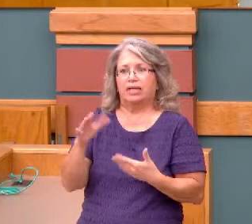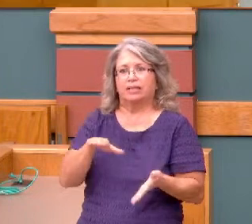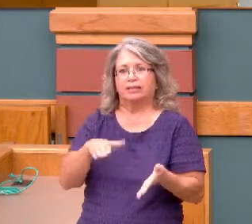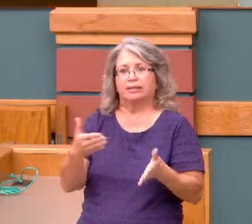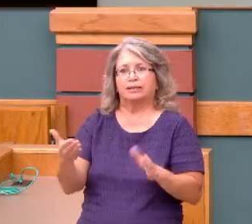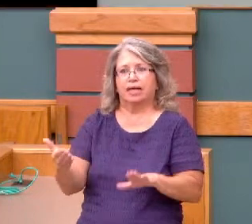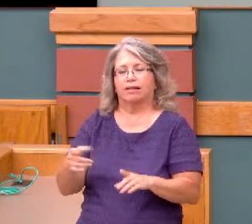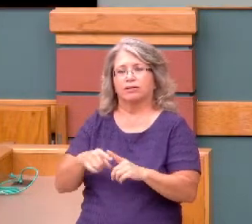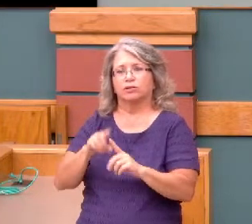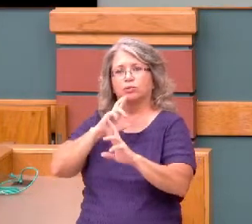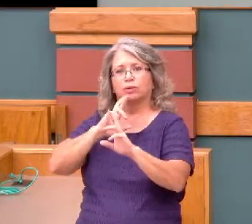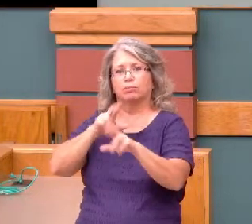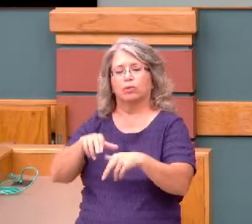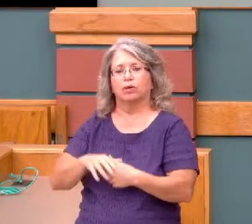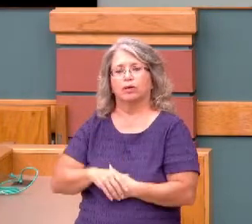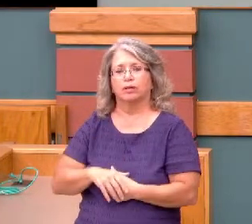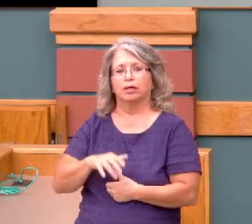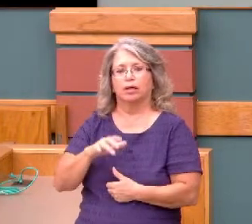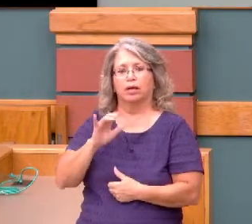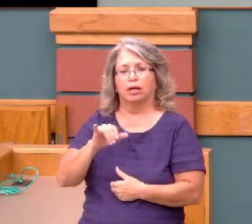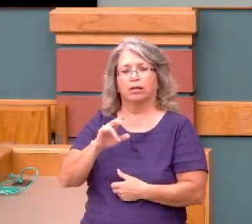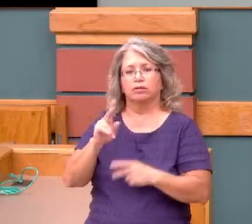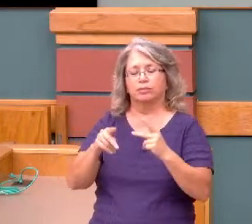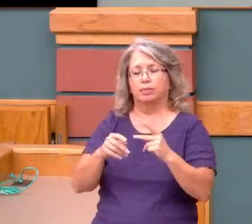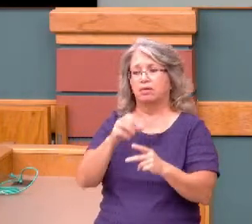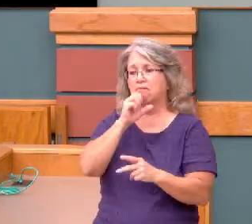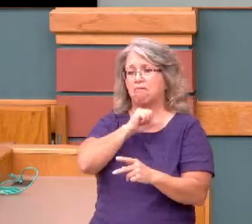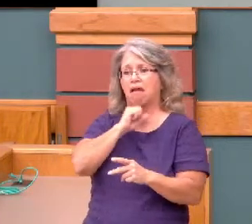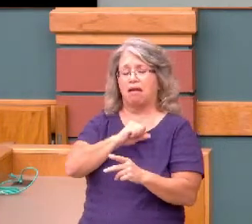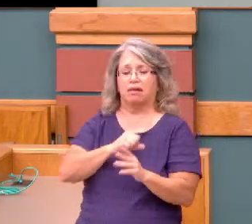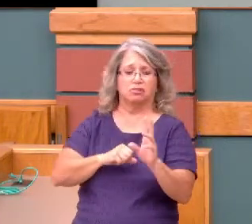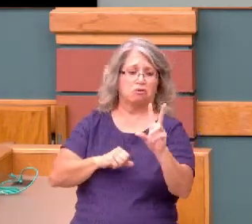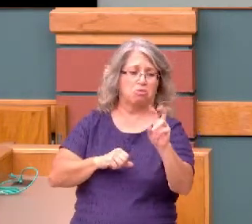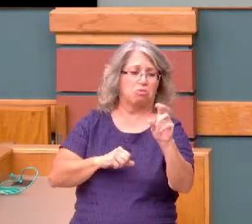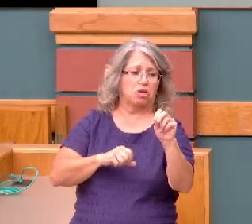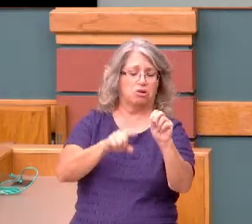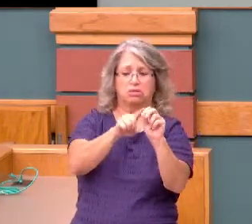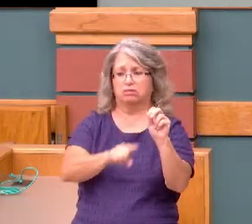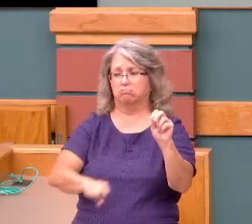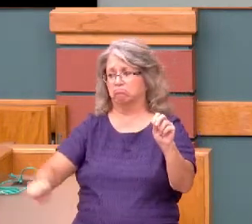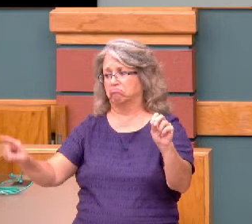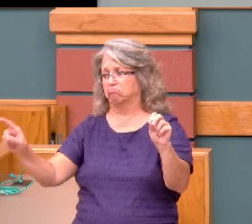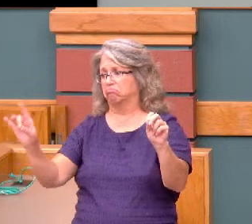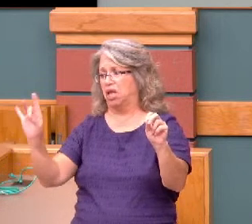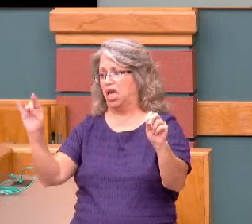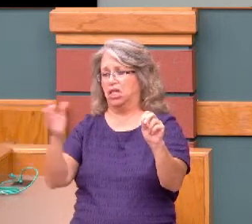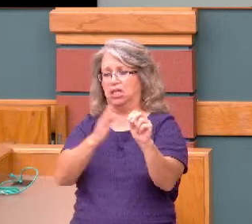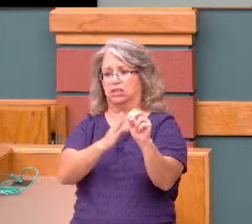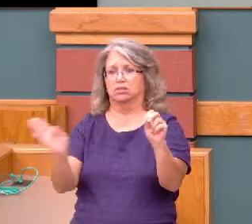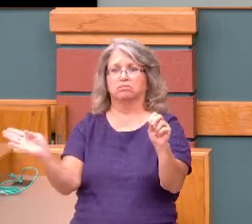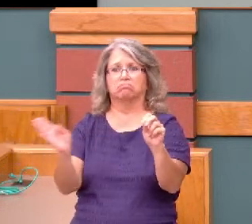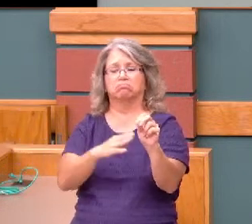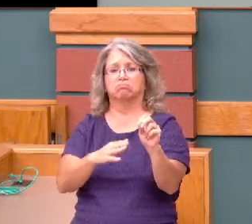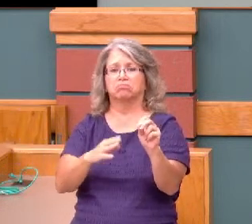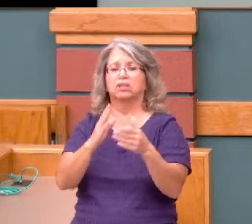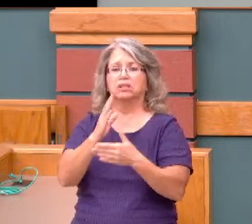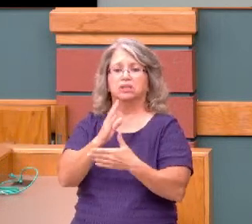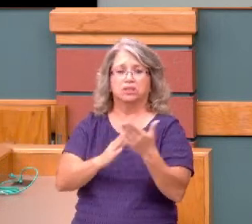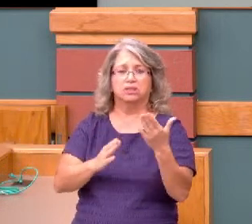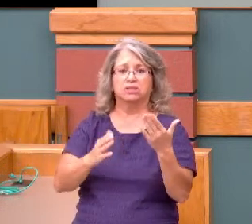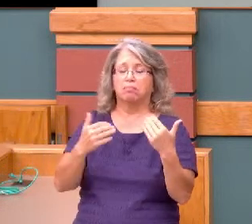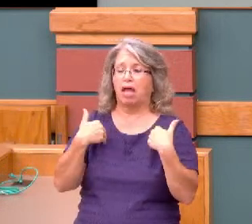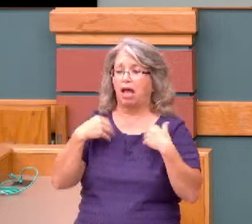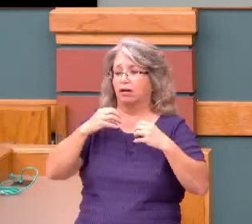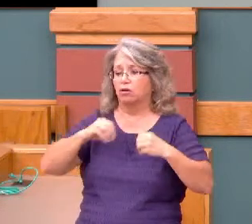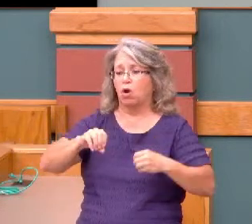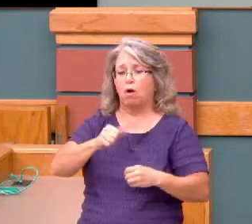that passed away, they ranged from ages 30s all the way to 80s. Some did have comorbidities, diabetes, hypertension,